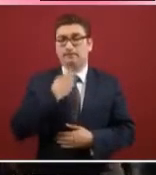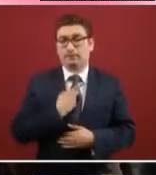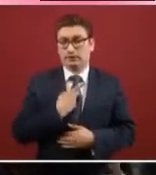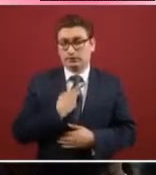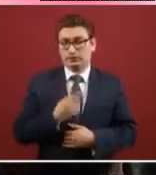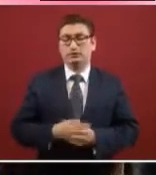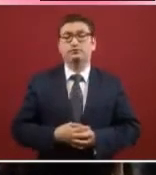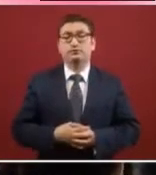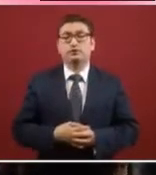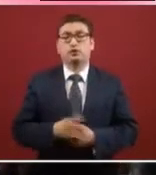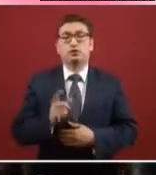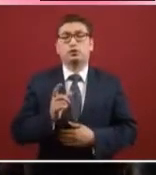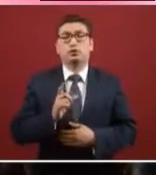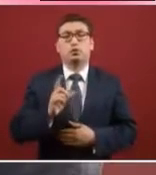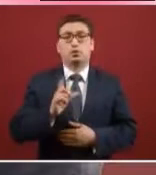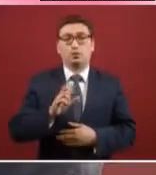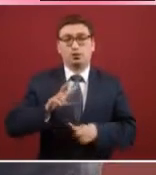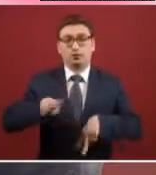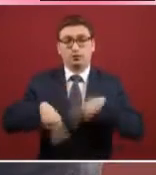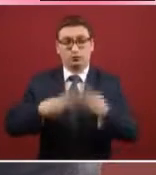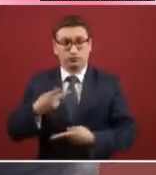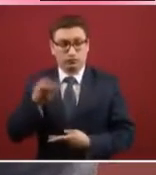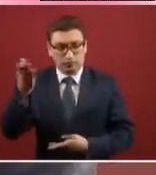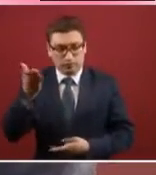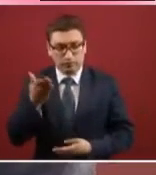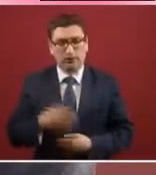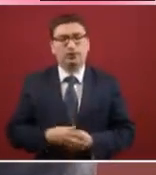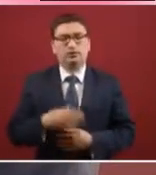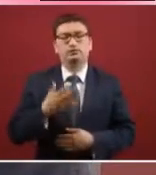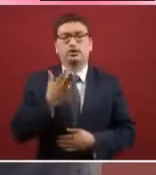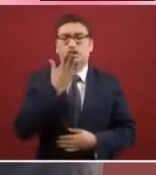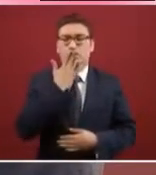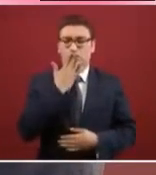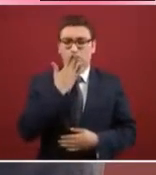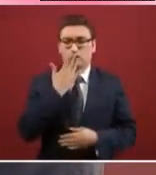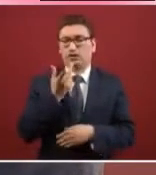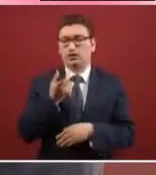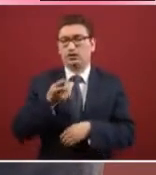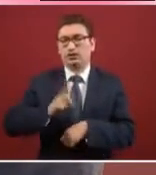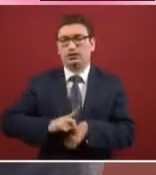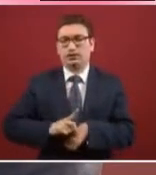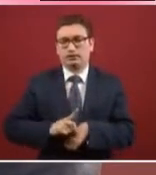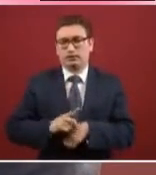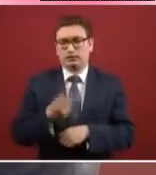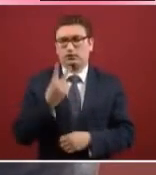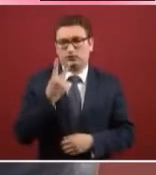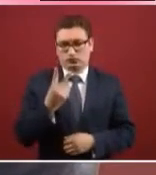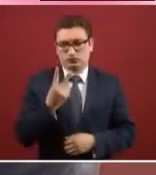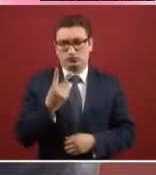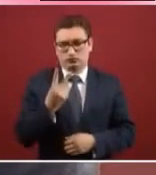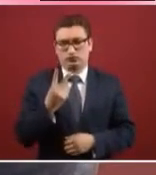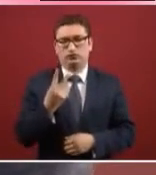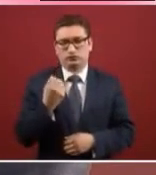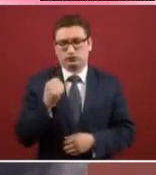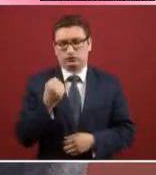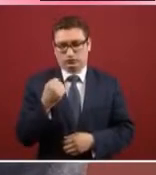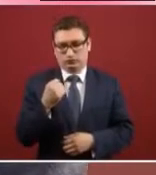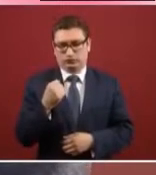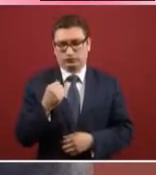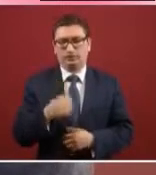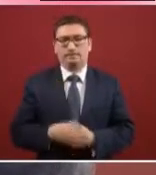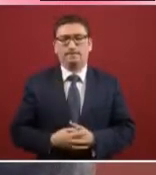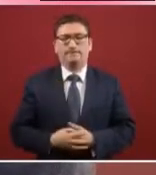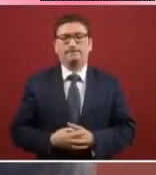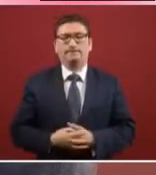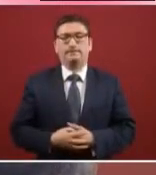para cuando yo esté en Sonora, they believe that by the time he goes to Sonora, on the 2nd of